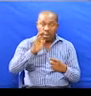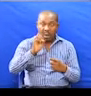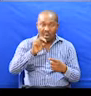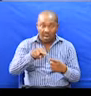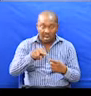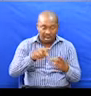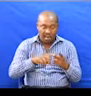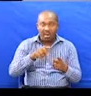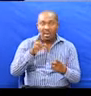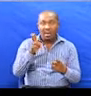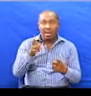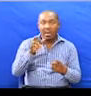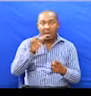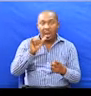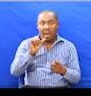and